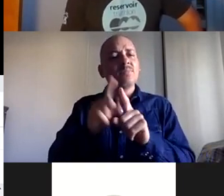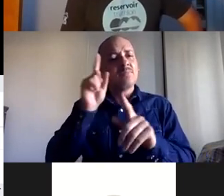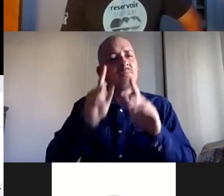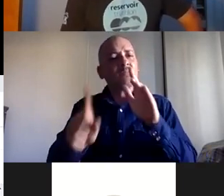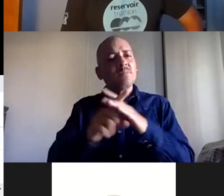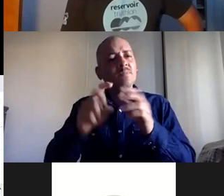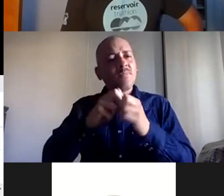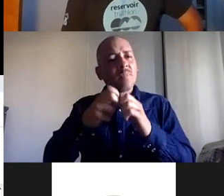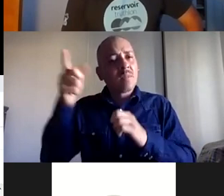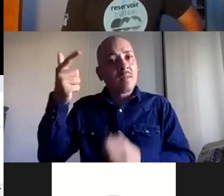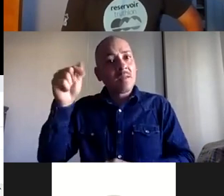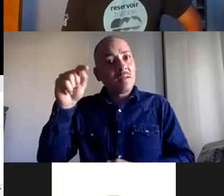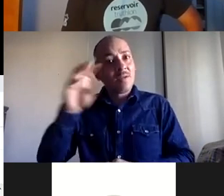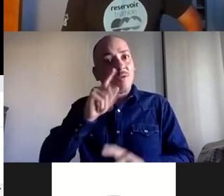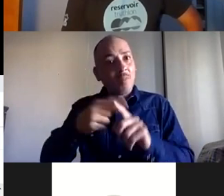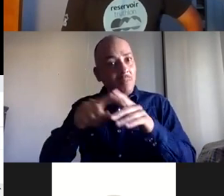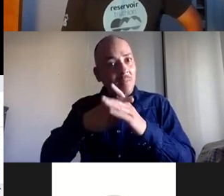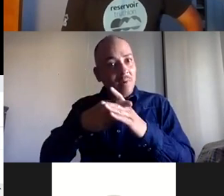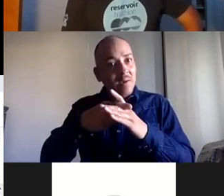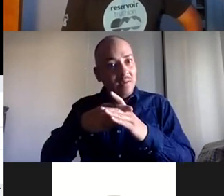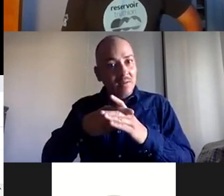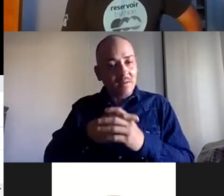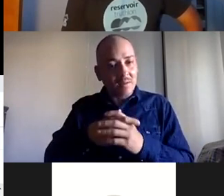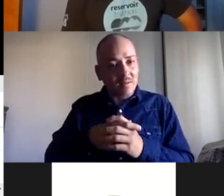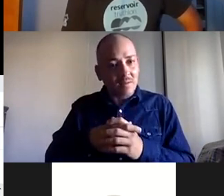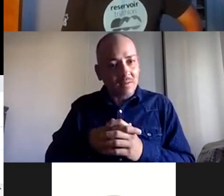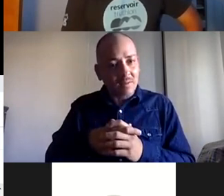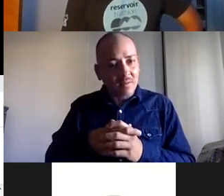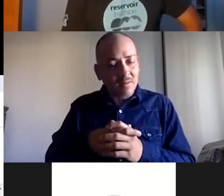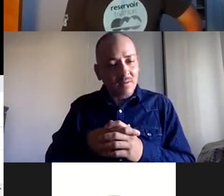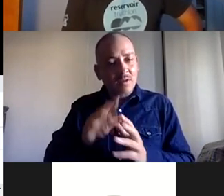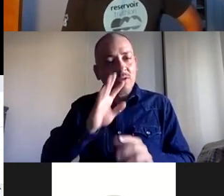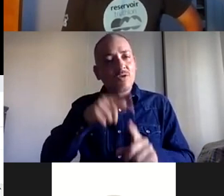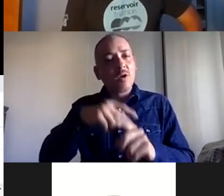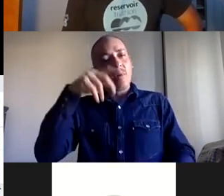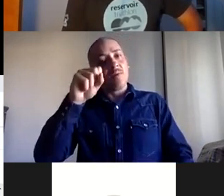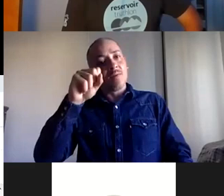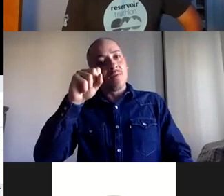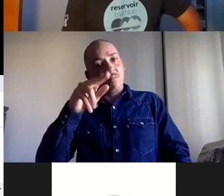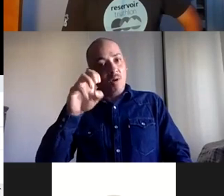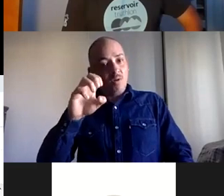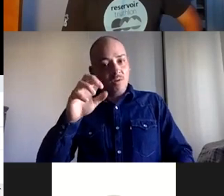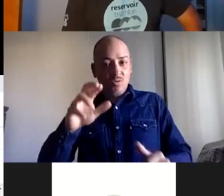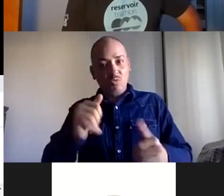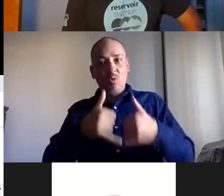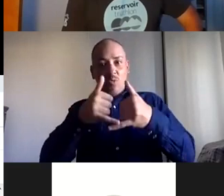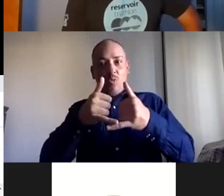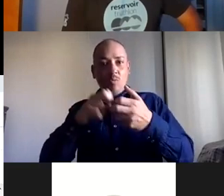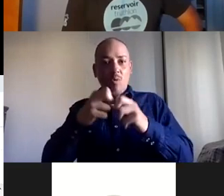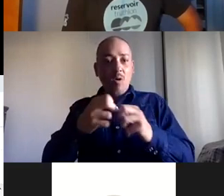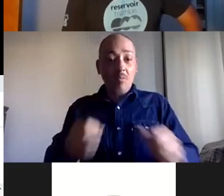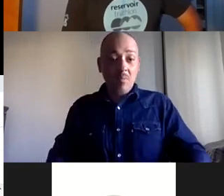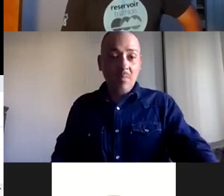that Gaston brought up at the very beginning of our presentation, the whole sparse reward problem. So in the very